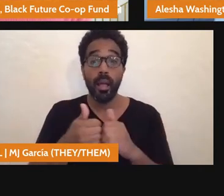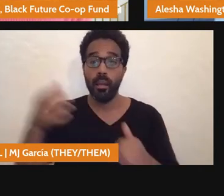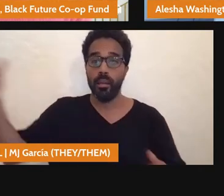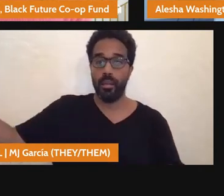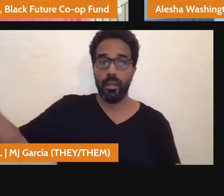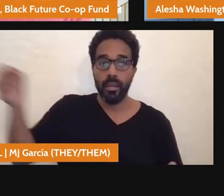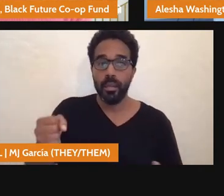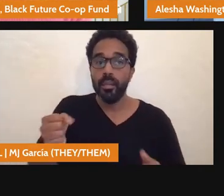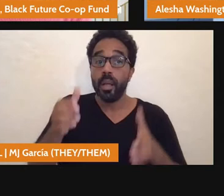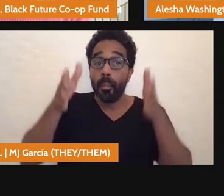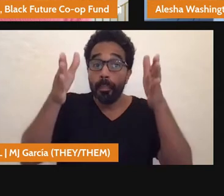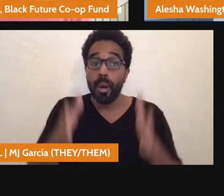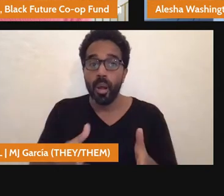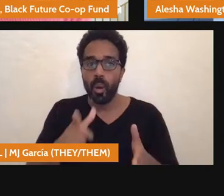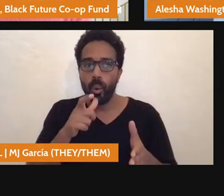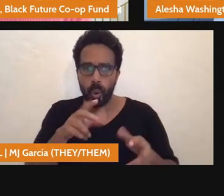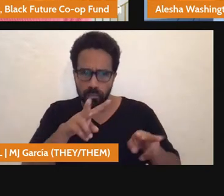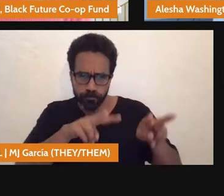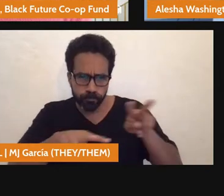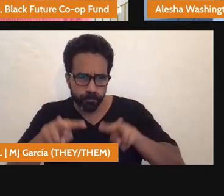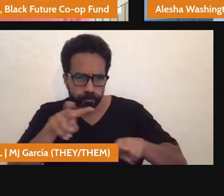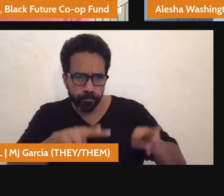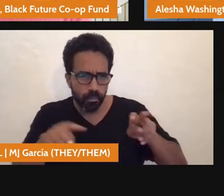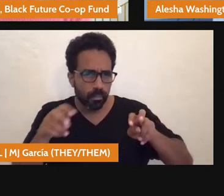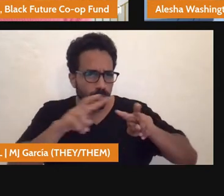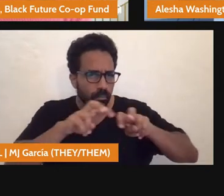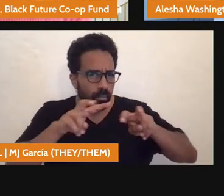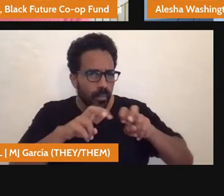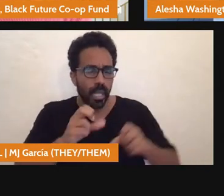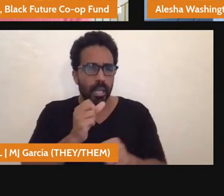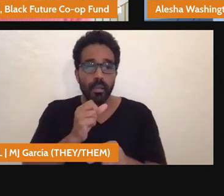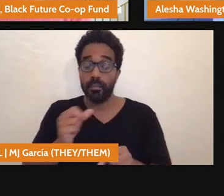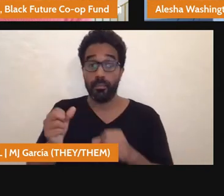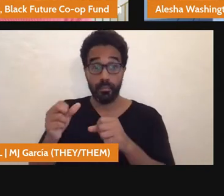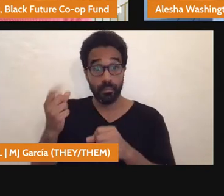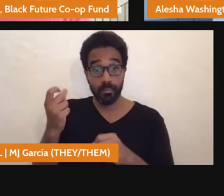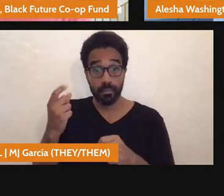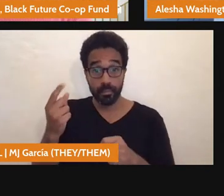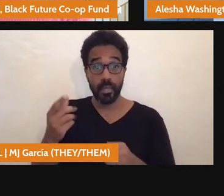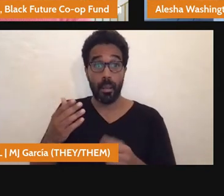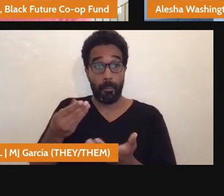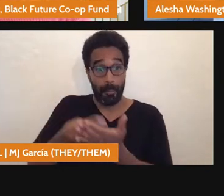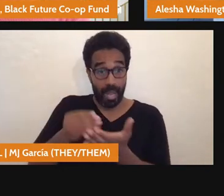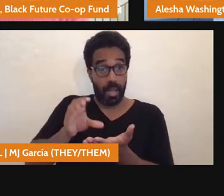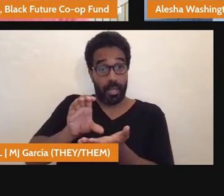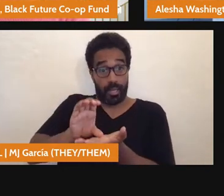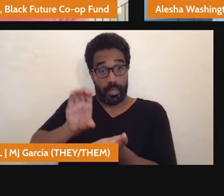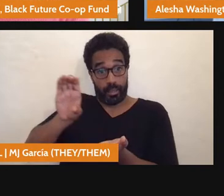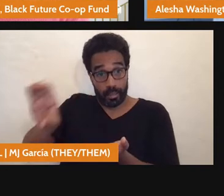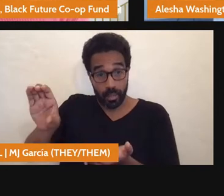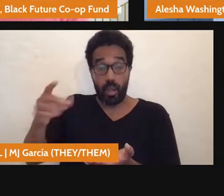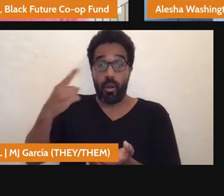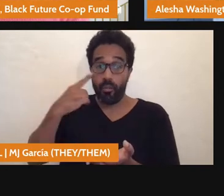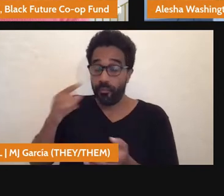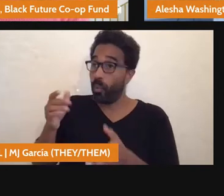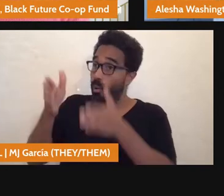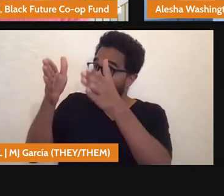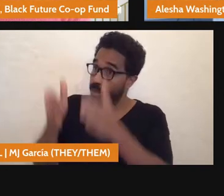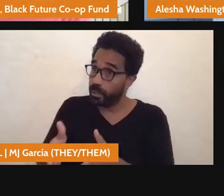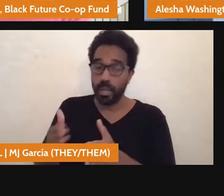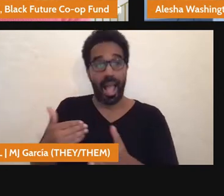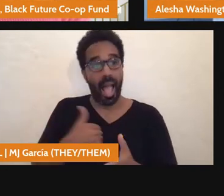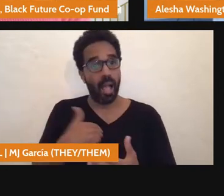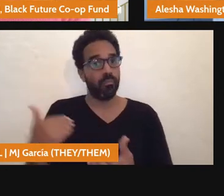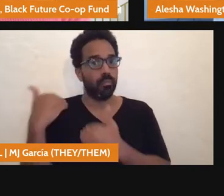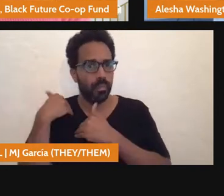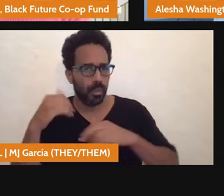to ensure that we have, you know, dedicate some dollars to a position where you're actually making sure that you are staying on track